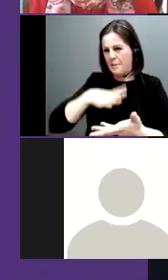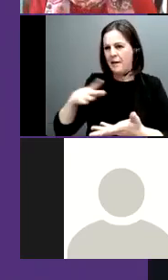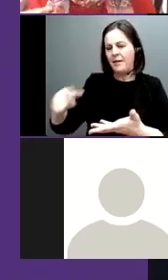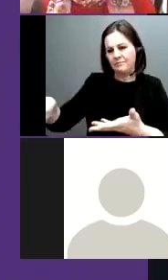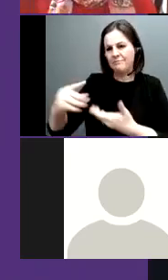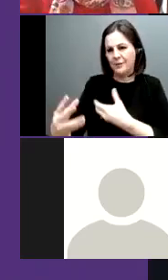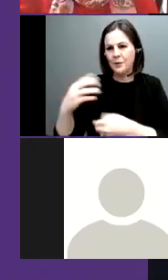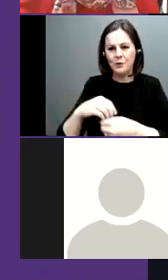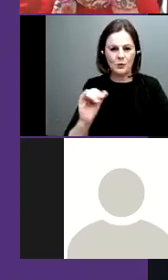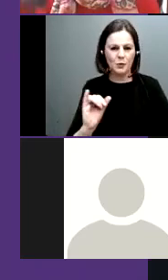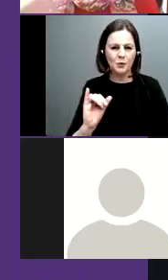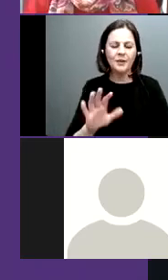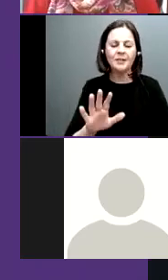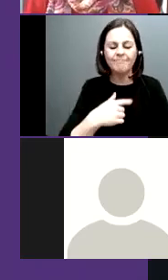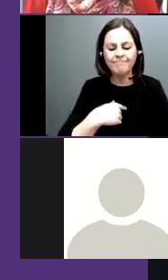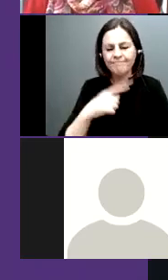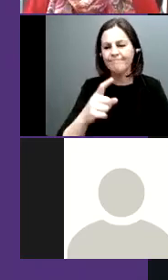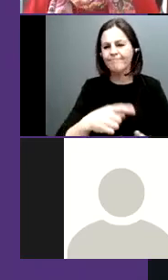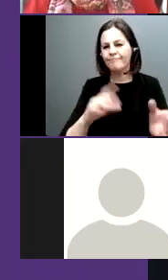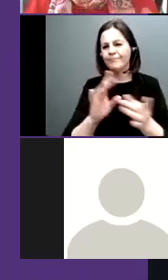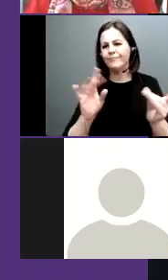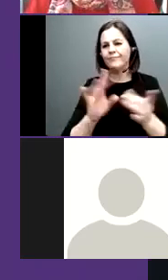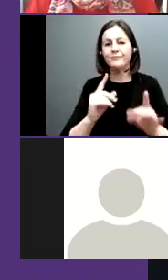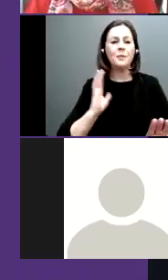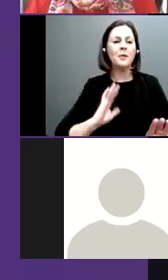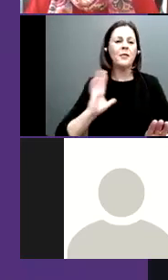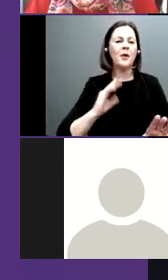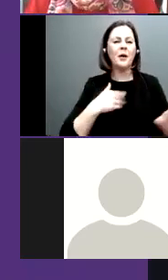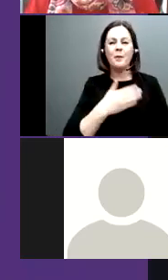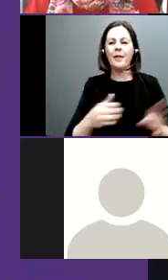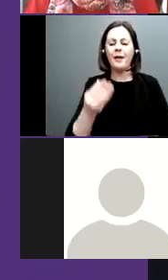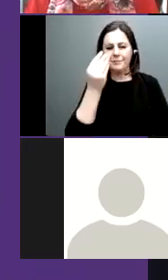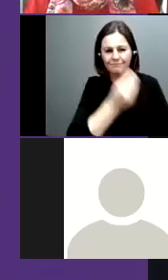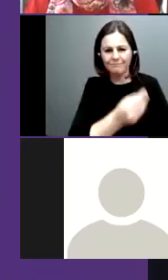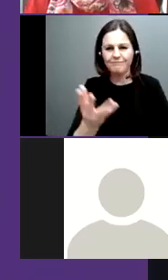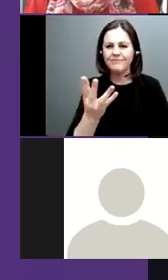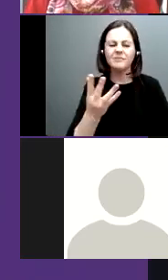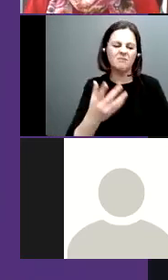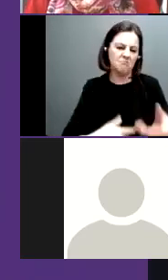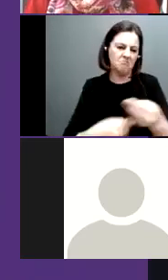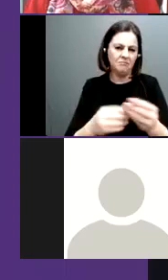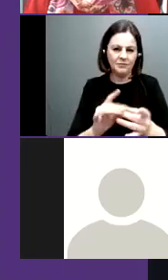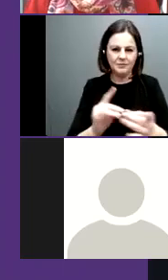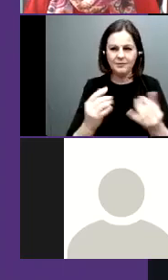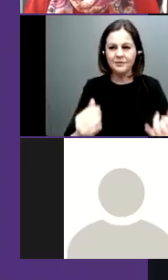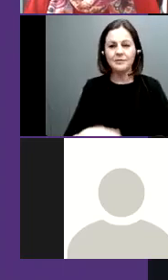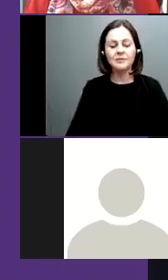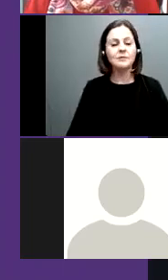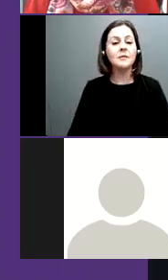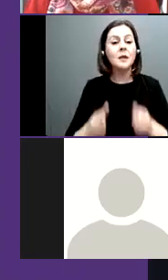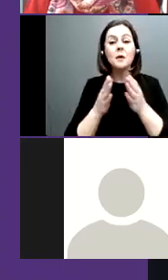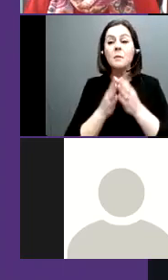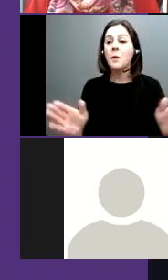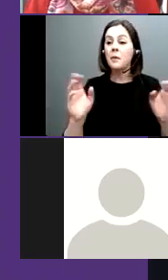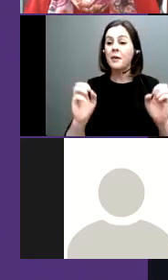add at this time, I meant to say it before and I didn't, so I'll just say it now. Public education also looks very different, of course, as